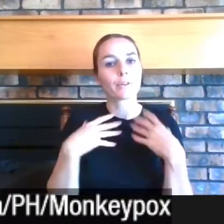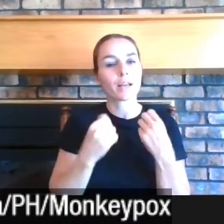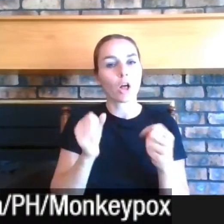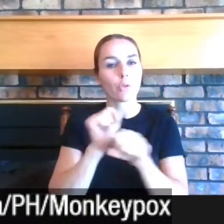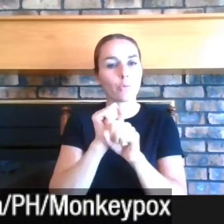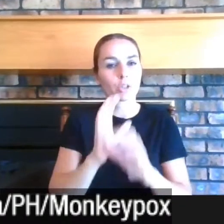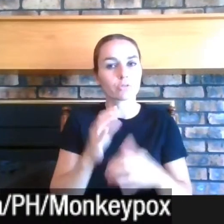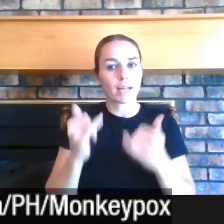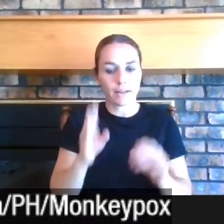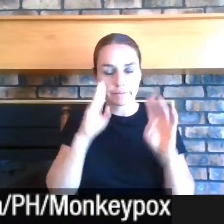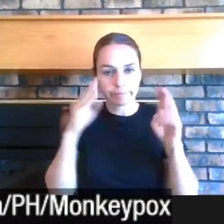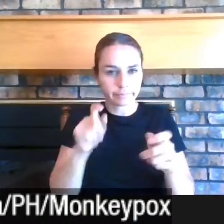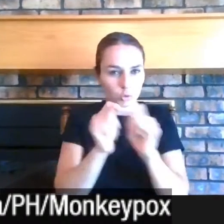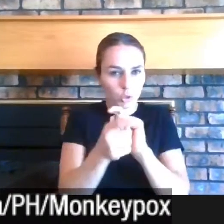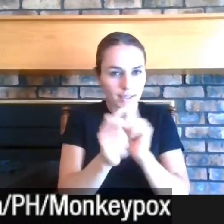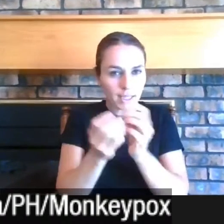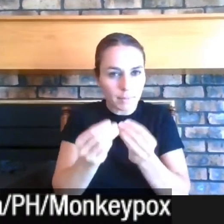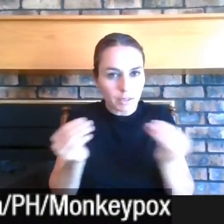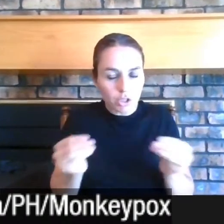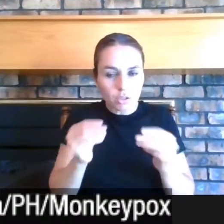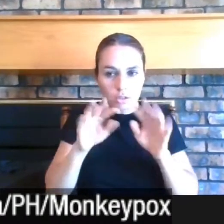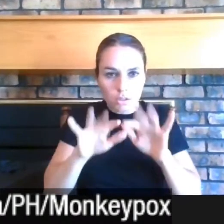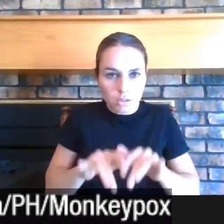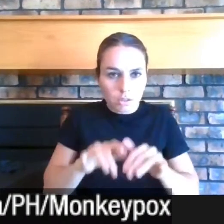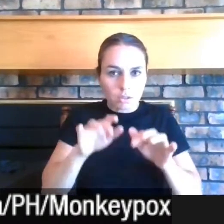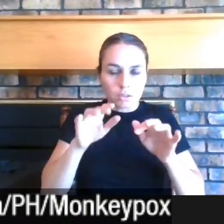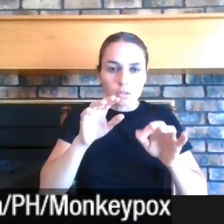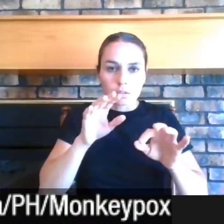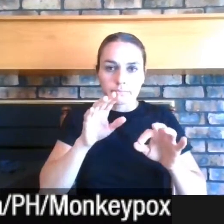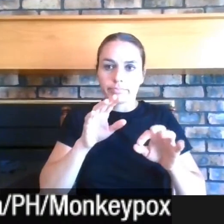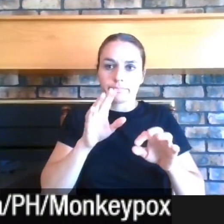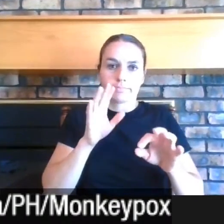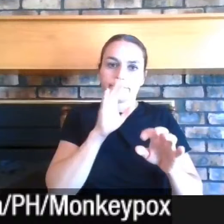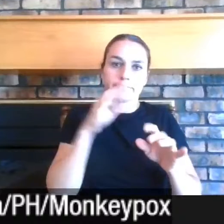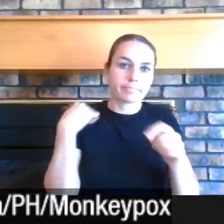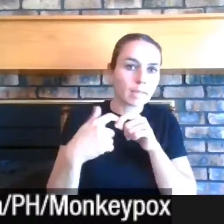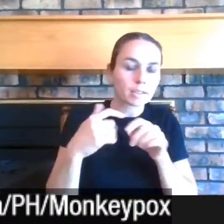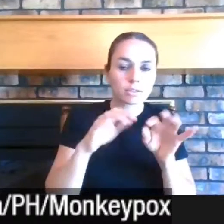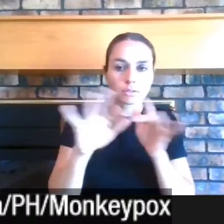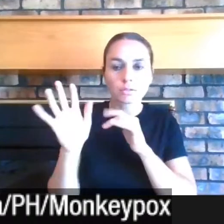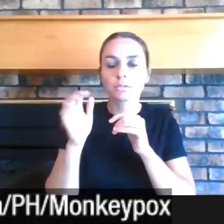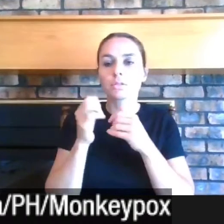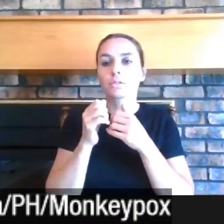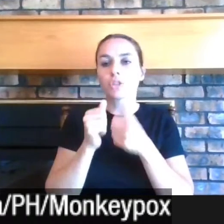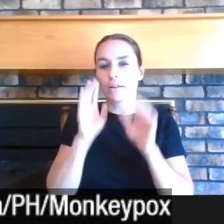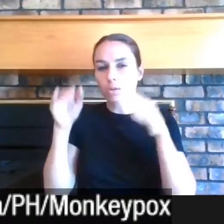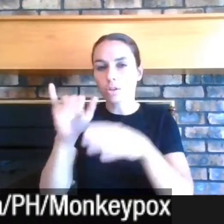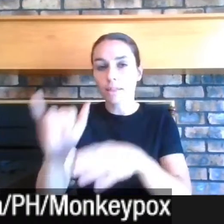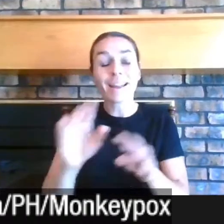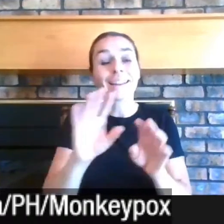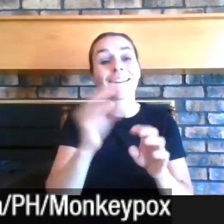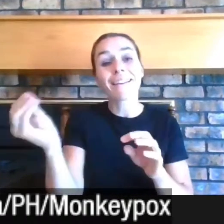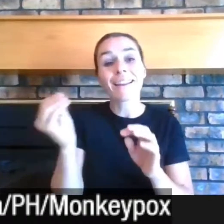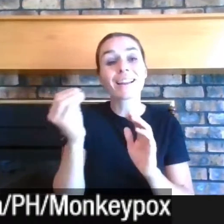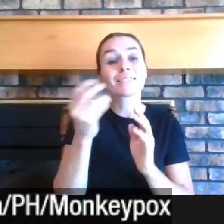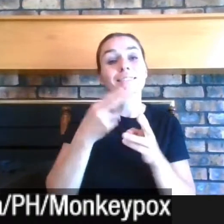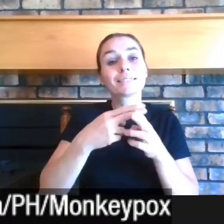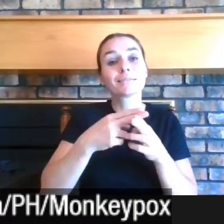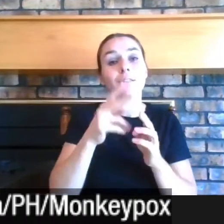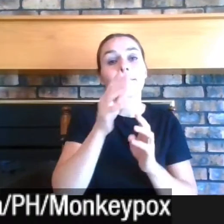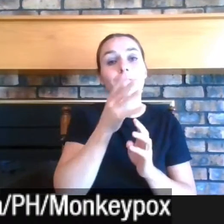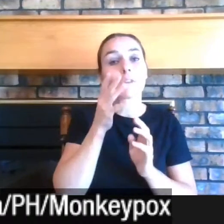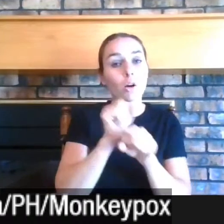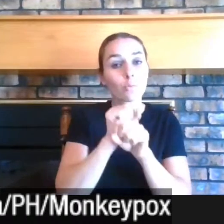some materials and doing some very targeted outreach. And also seasonal farm workers, I think, is another area that we want to